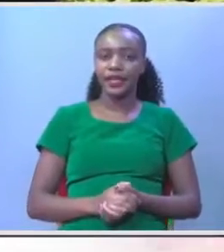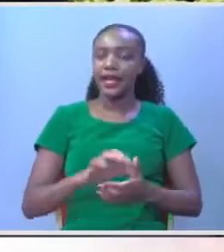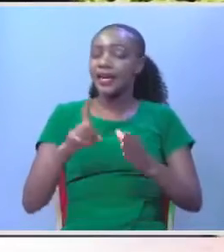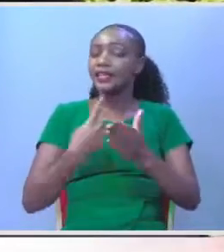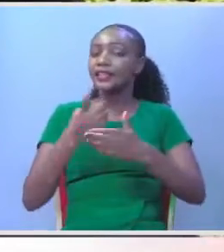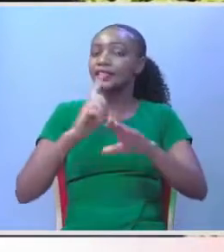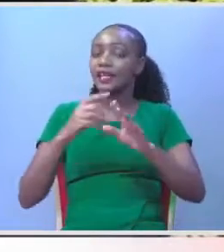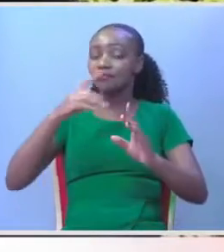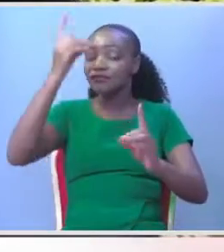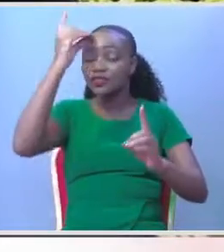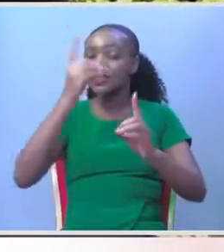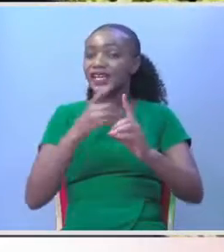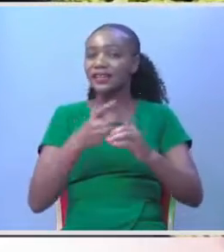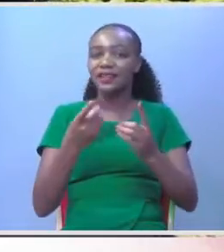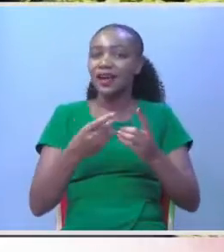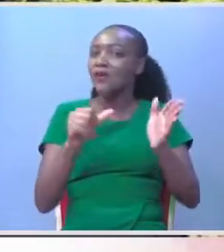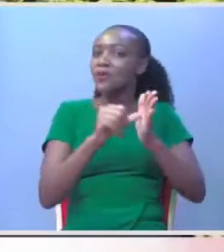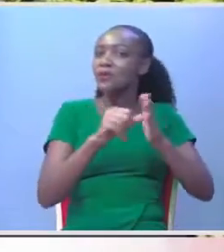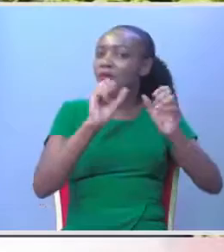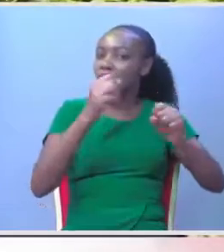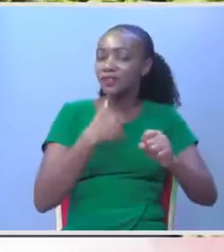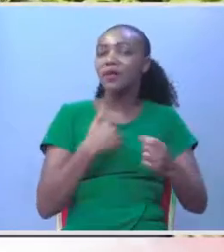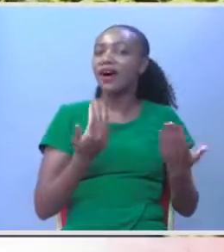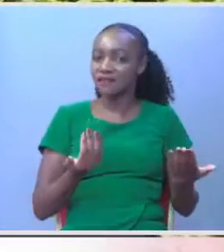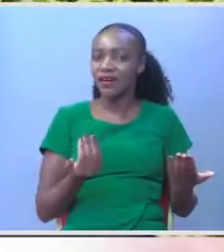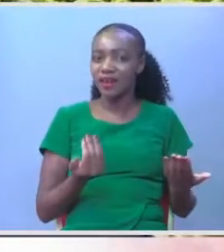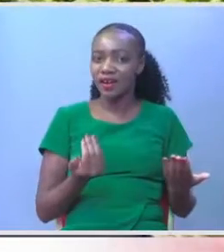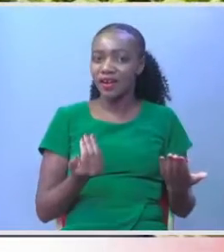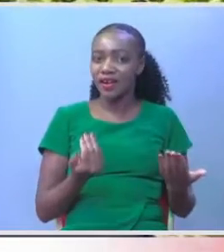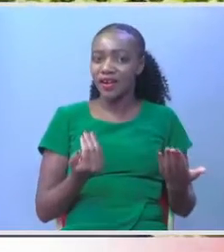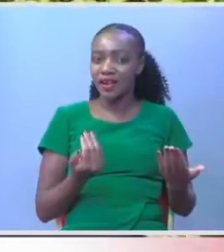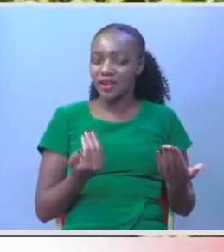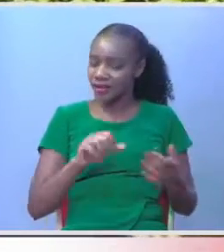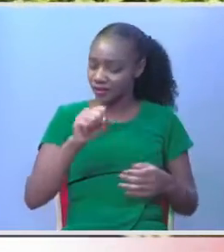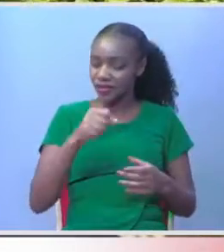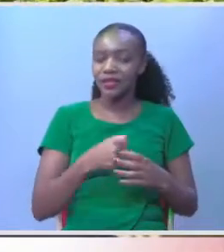democratically, they shall face the wrath of this nation. Wakiangalia.